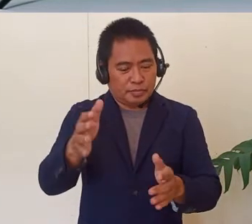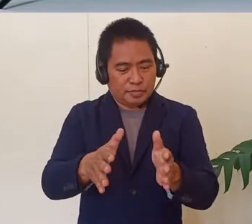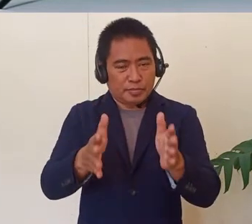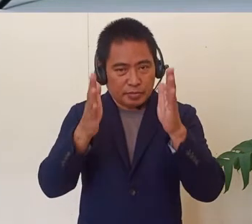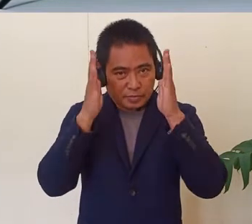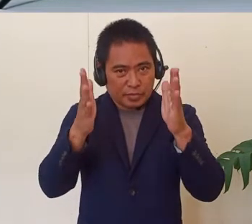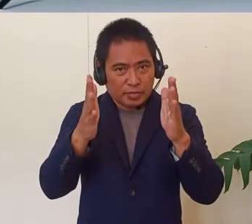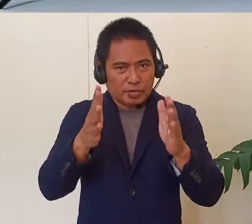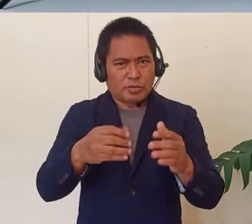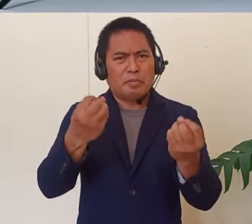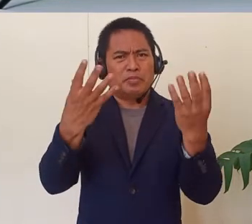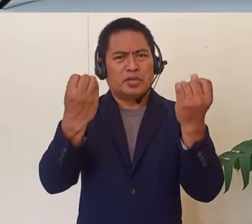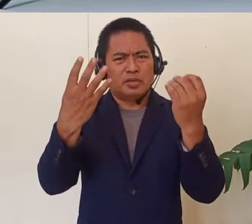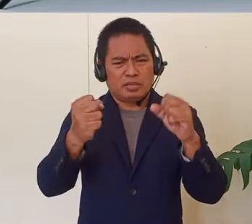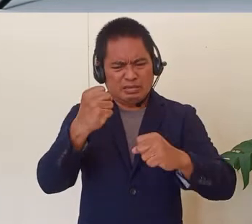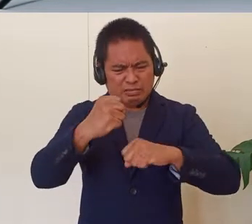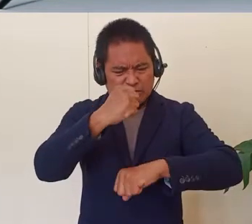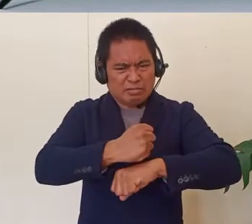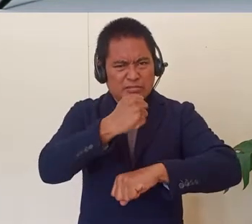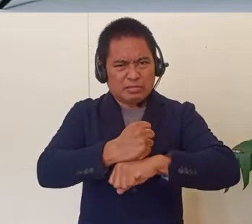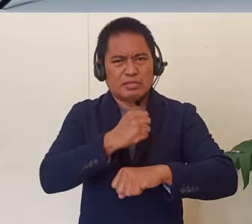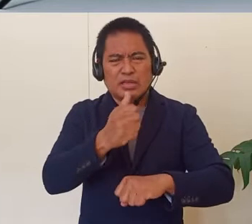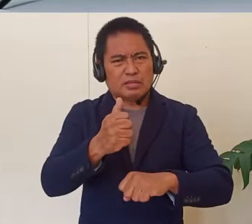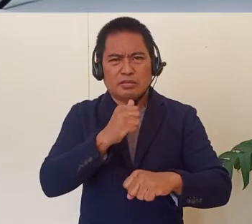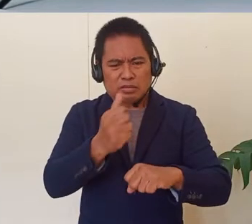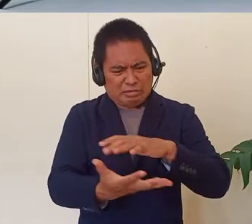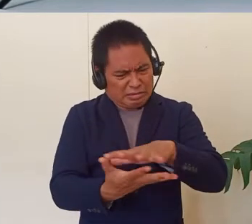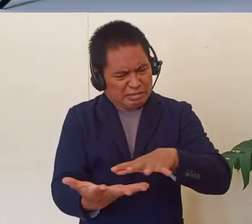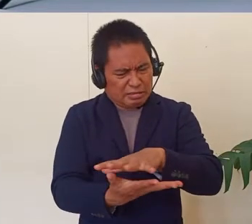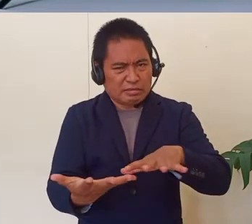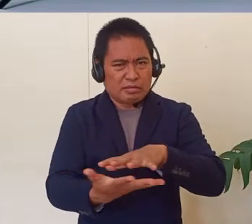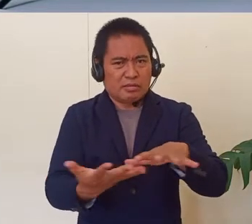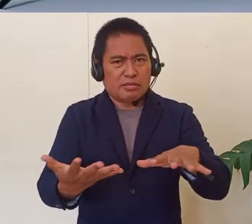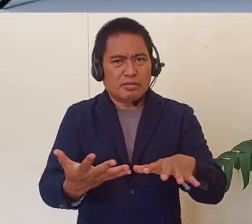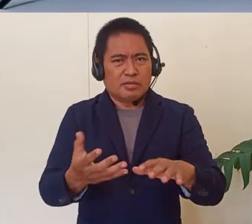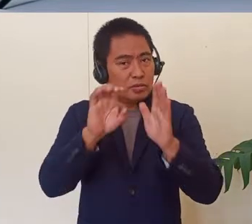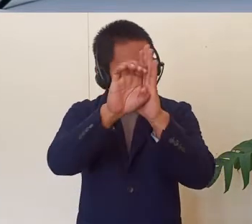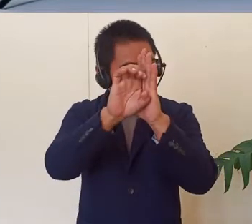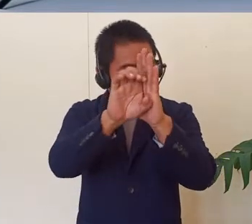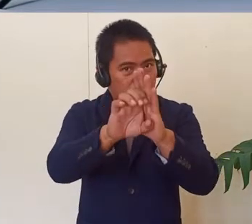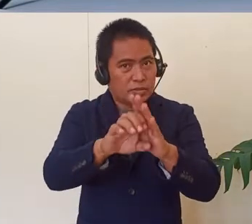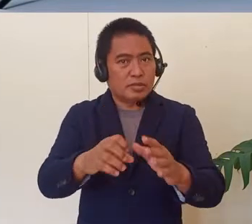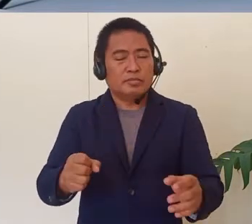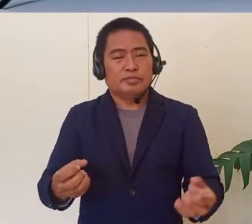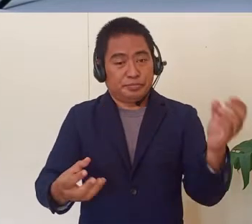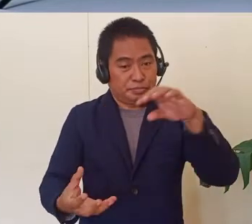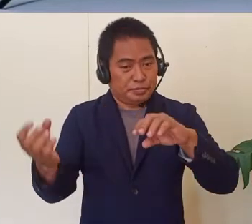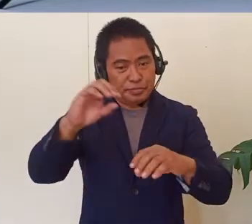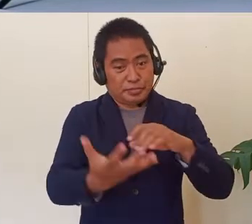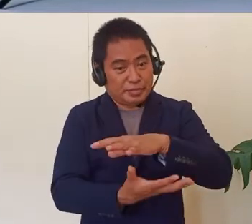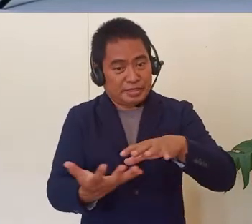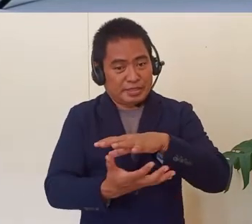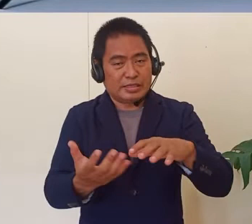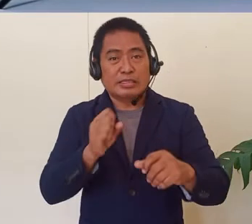is evidence that the solution is saturated. Have you experienced pouring